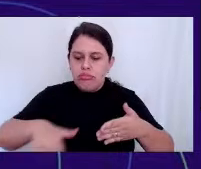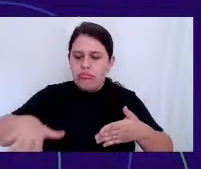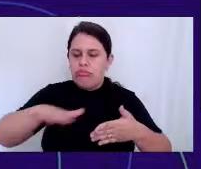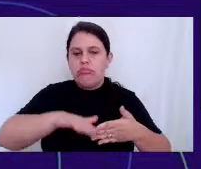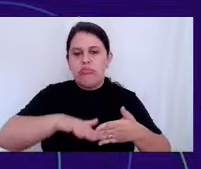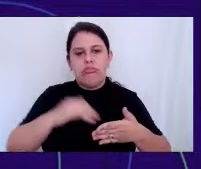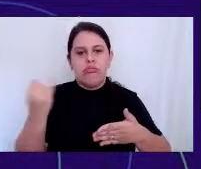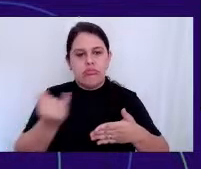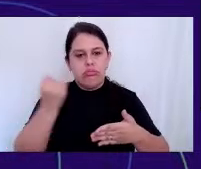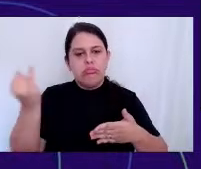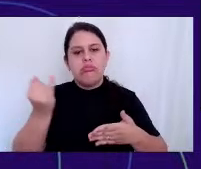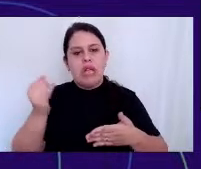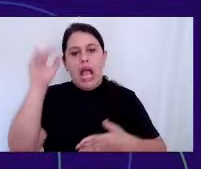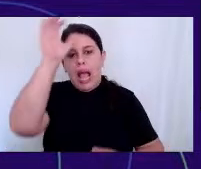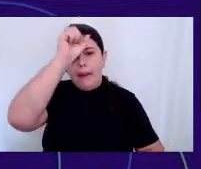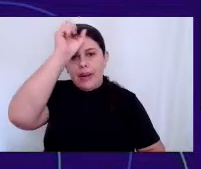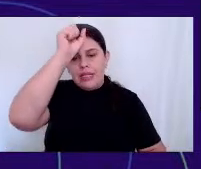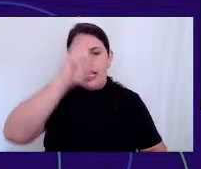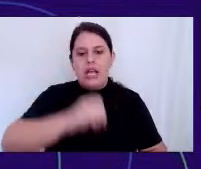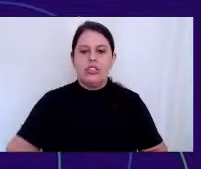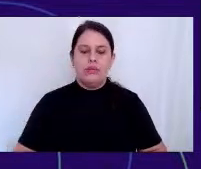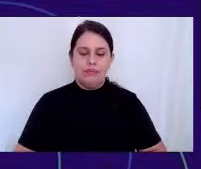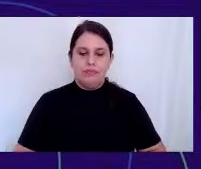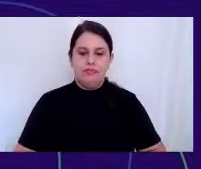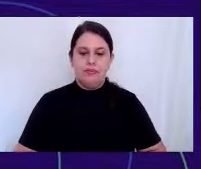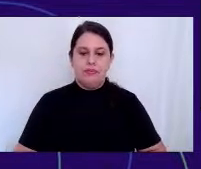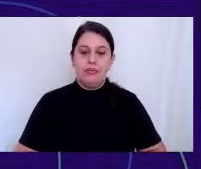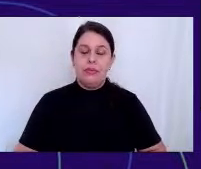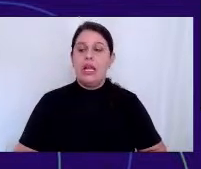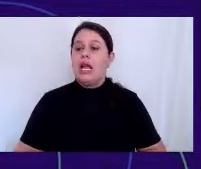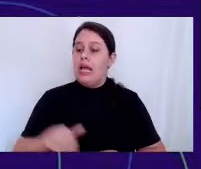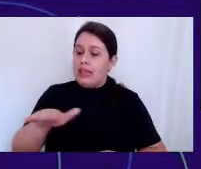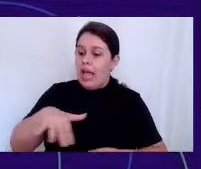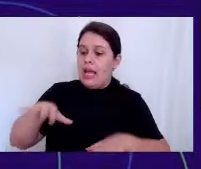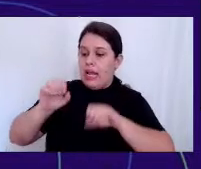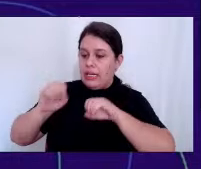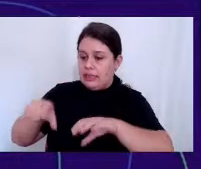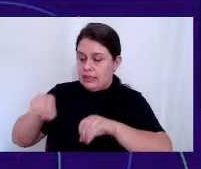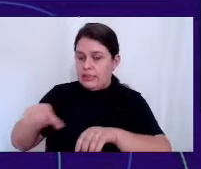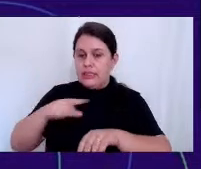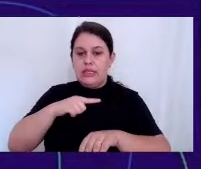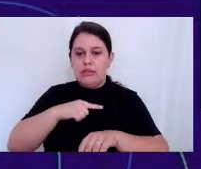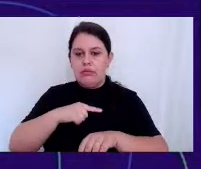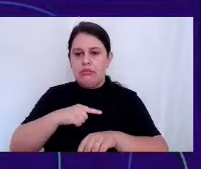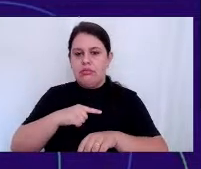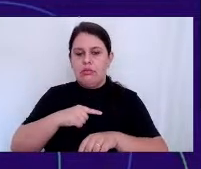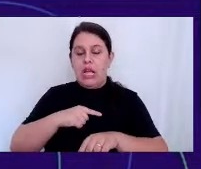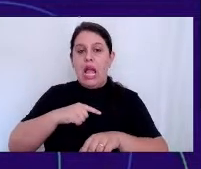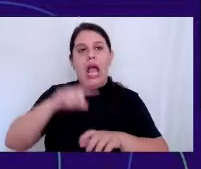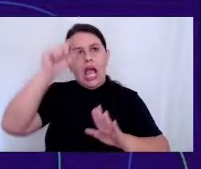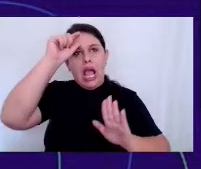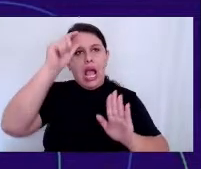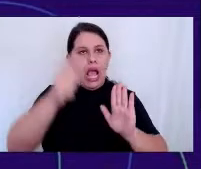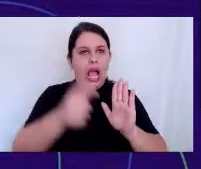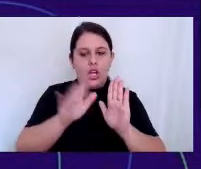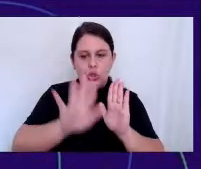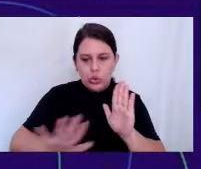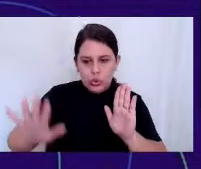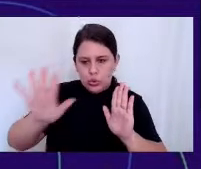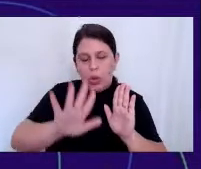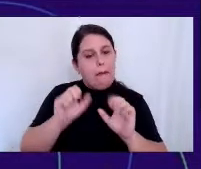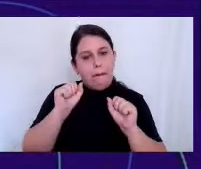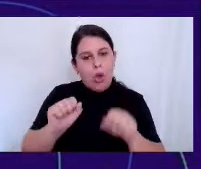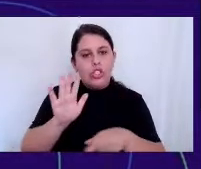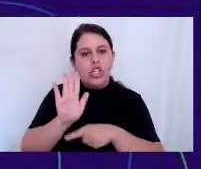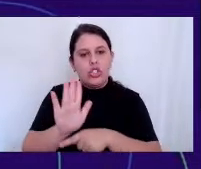teaching, I think generative AI can support with lesson plans, with lesson outlines, with maybe creating activities